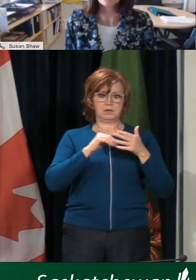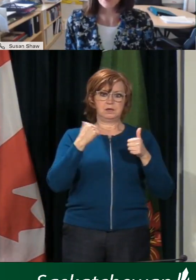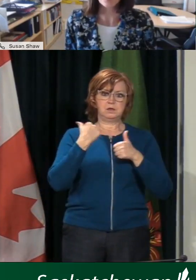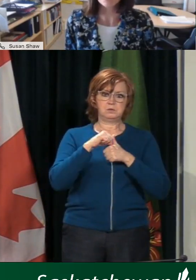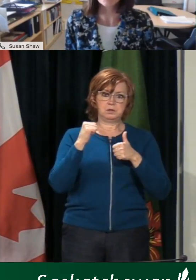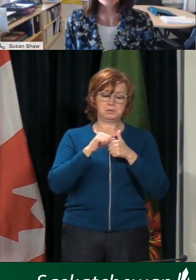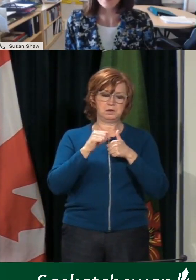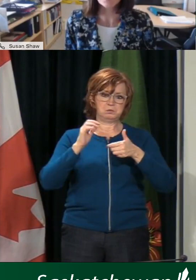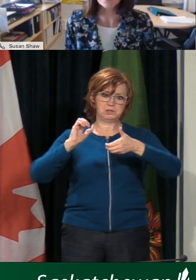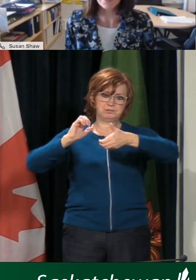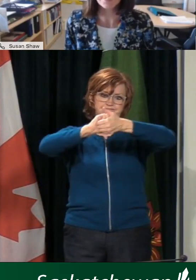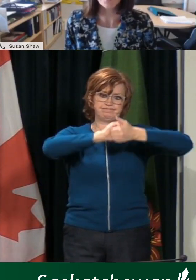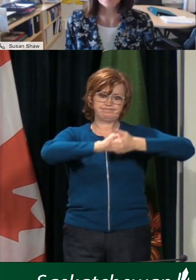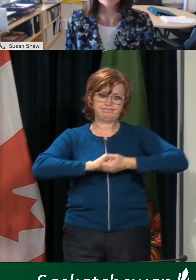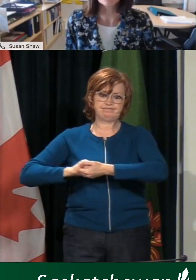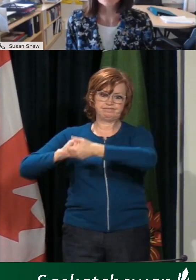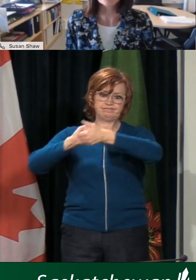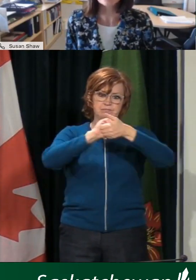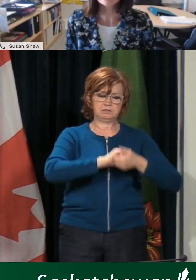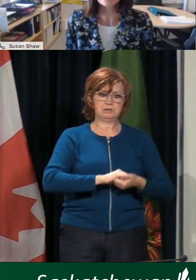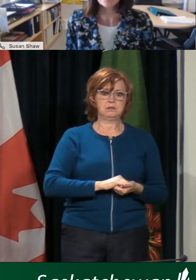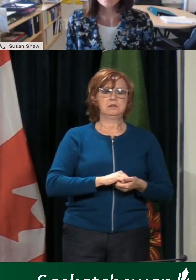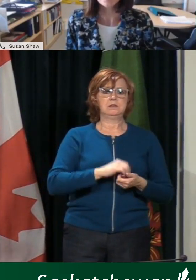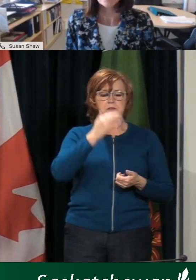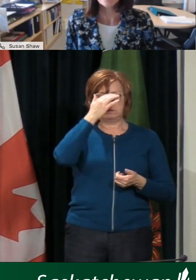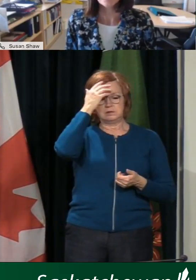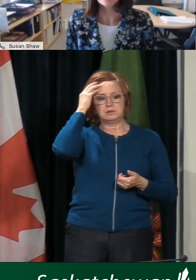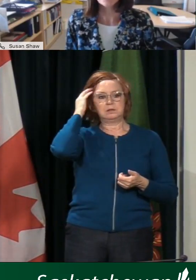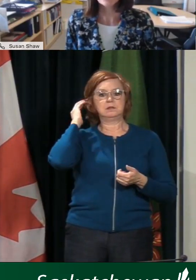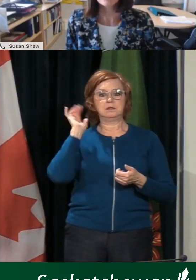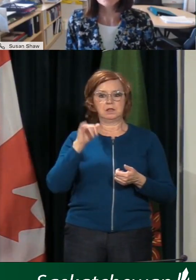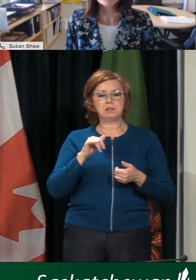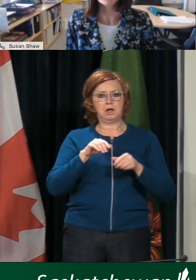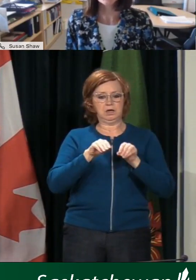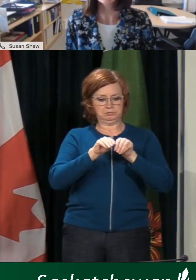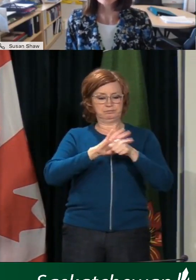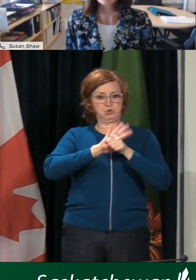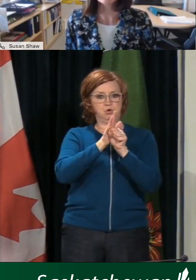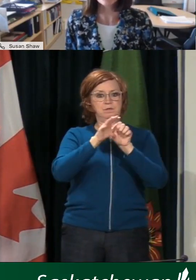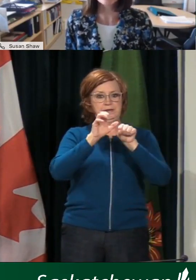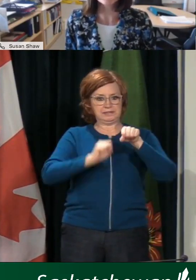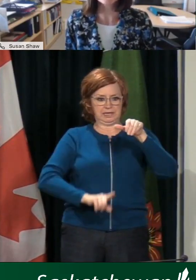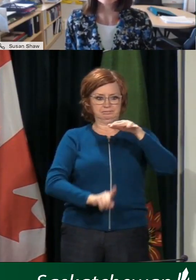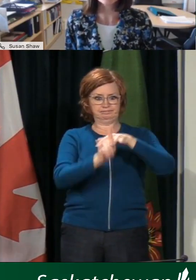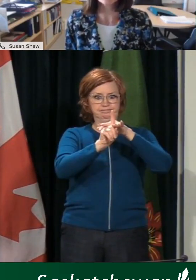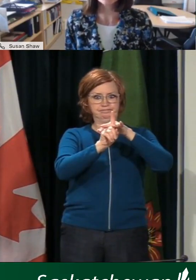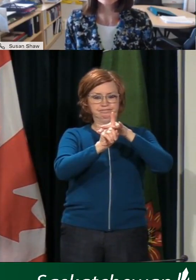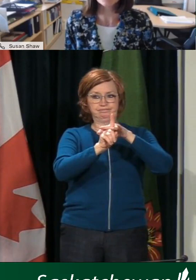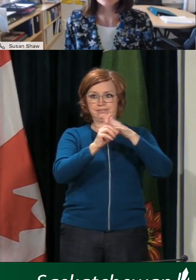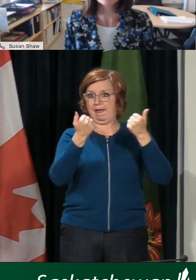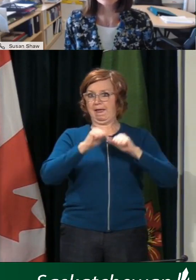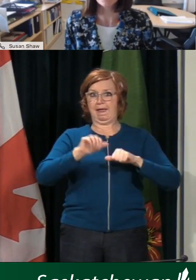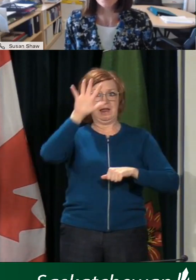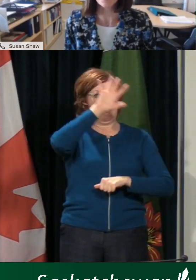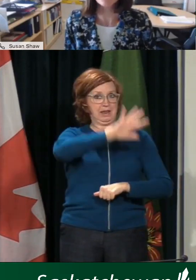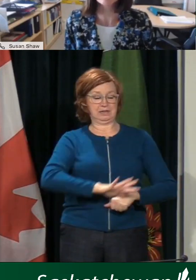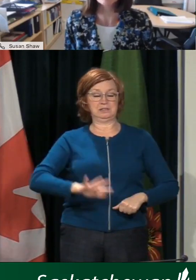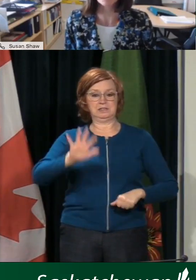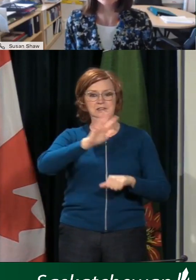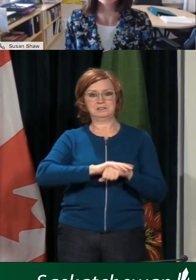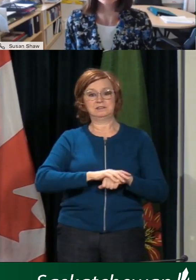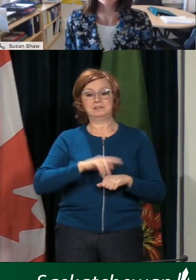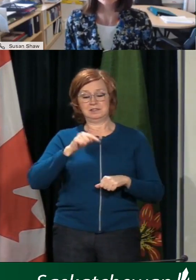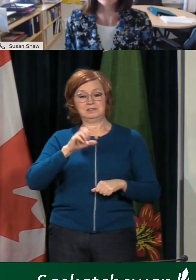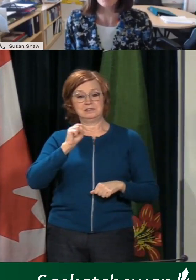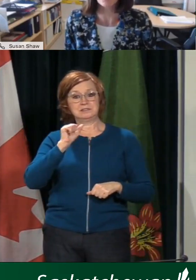or outbreaks could happen anywhere. In a province where football references are indeed plentiful, I have to remind